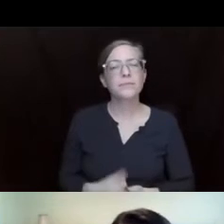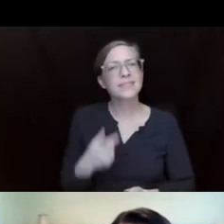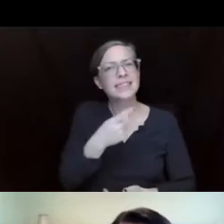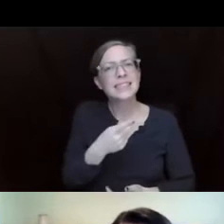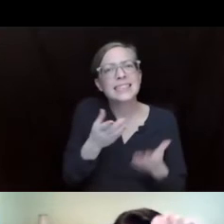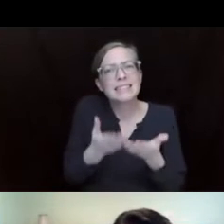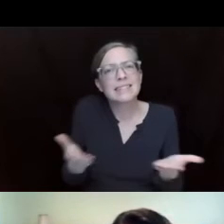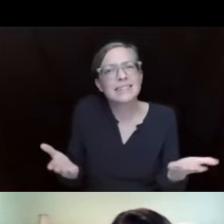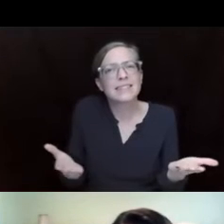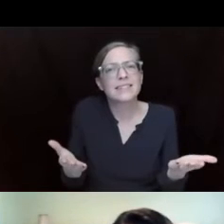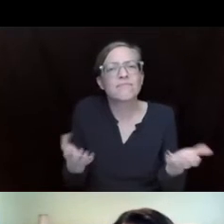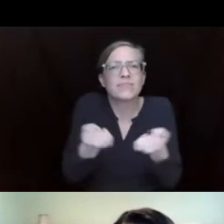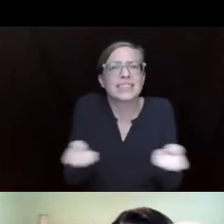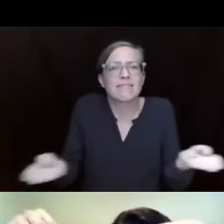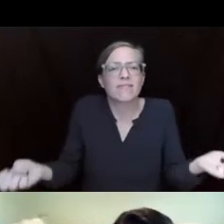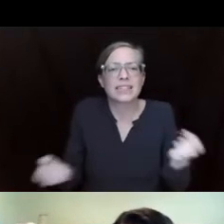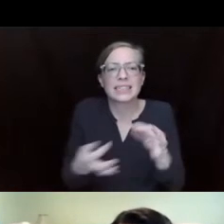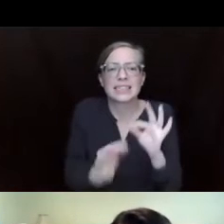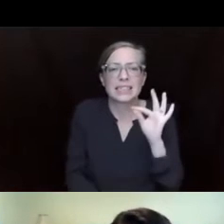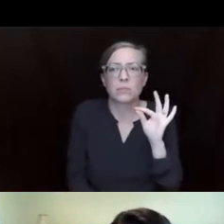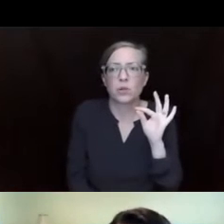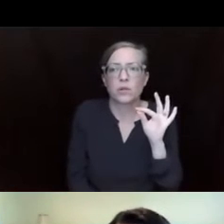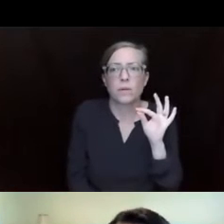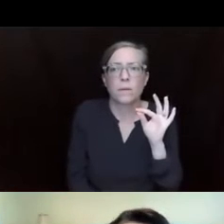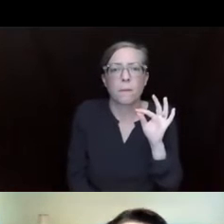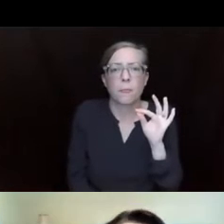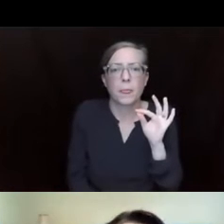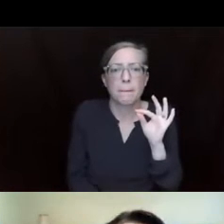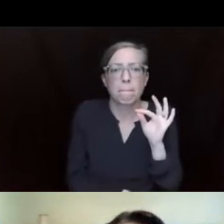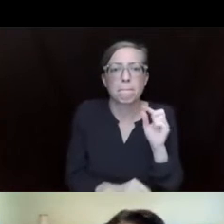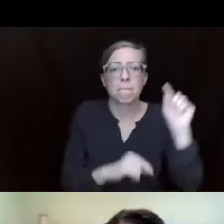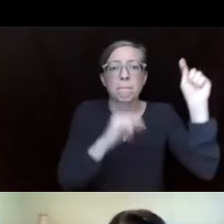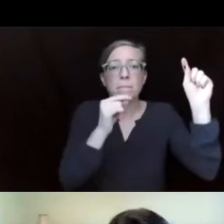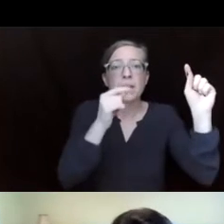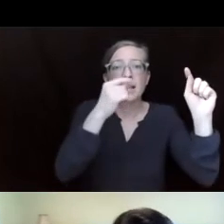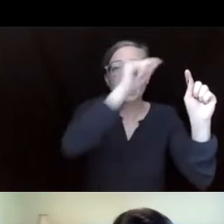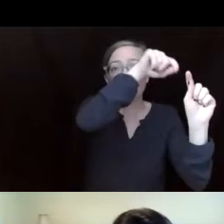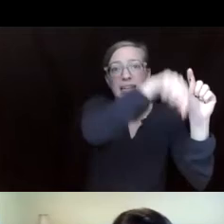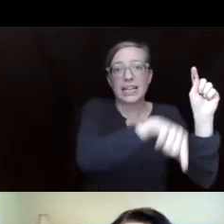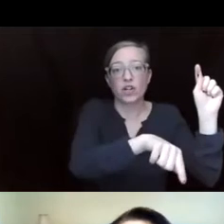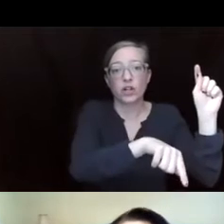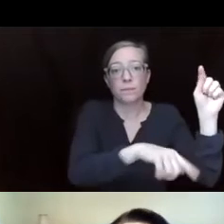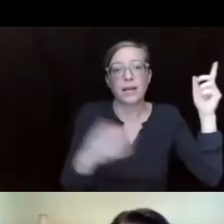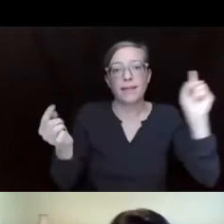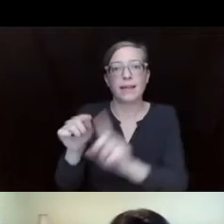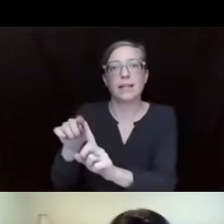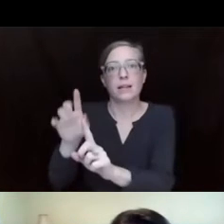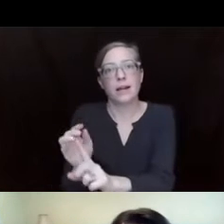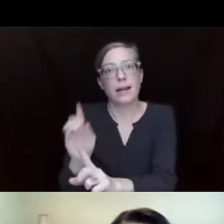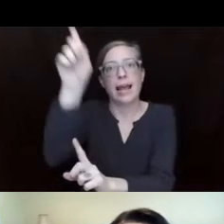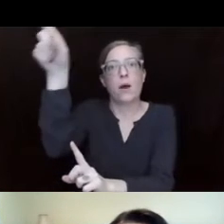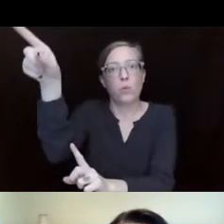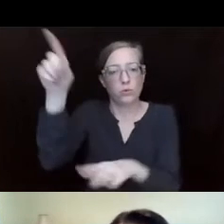can see, it has an inlet reservoir, an outer reservoir, and there is something in the middle of the channel. We call